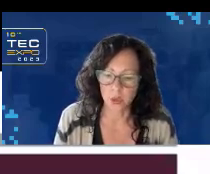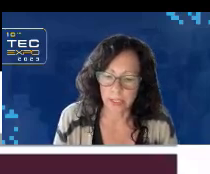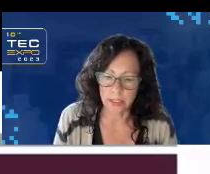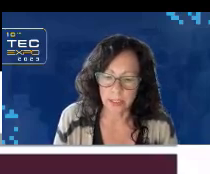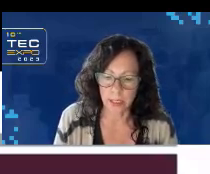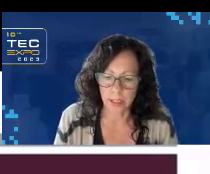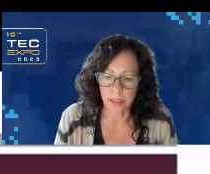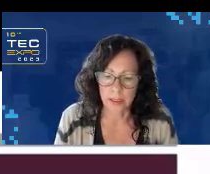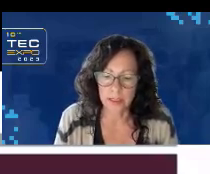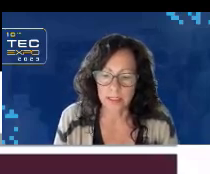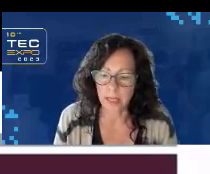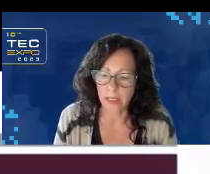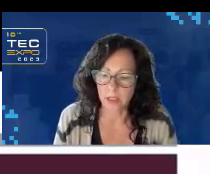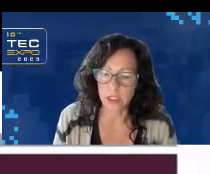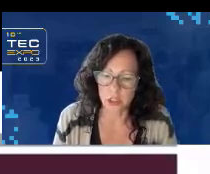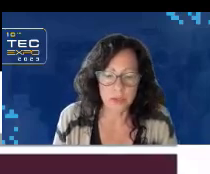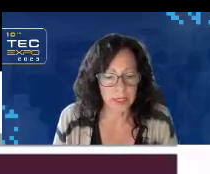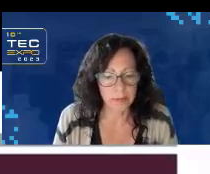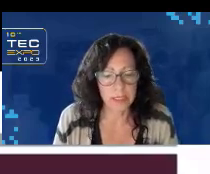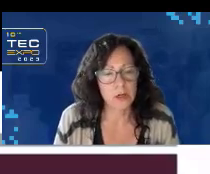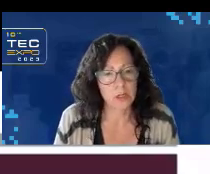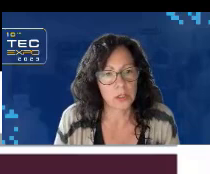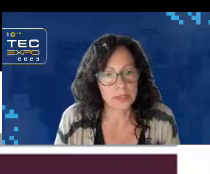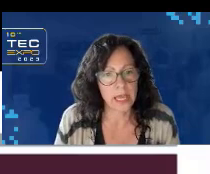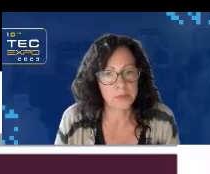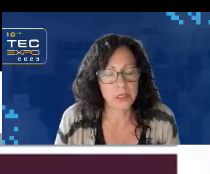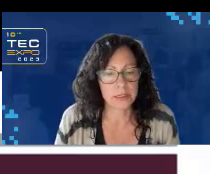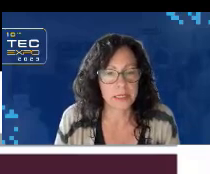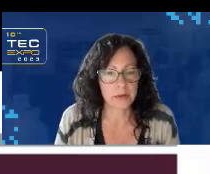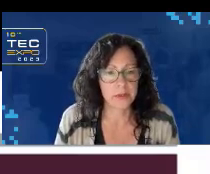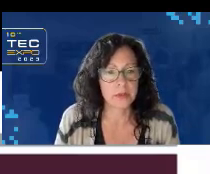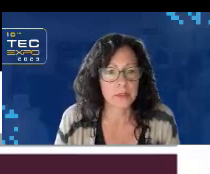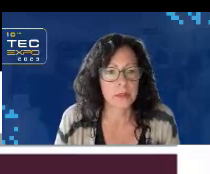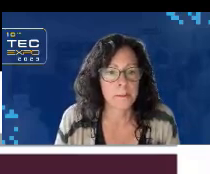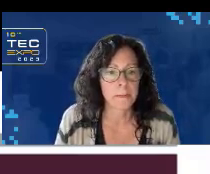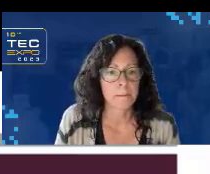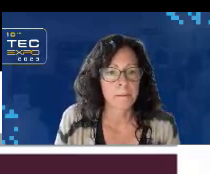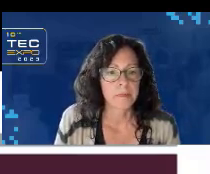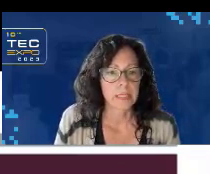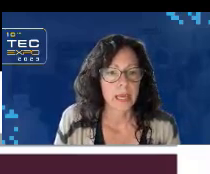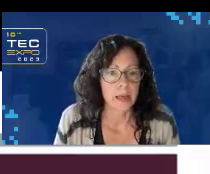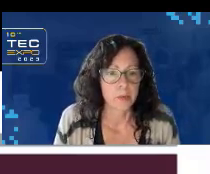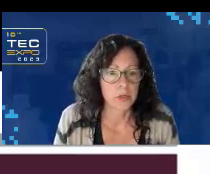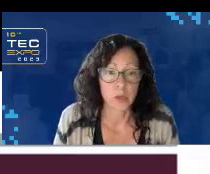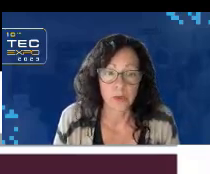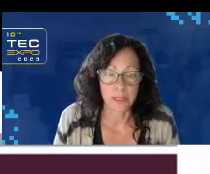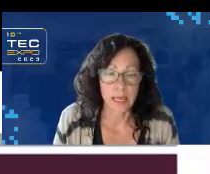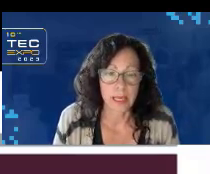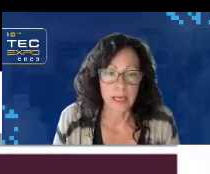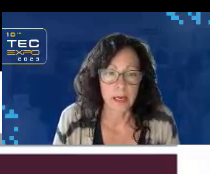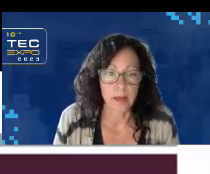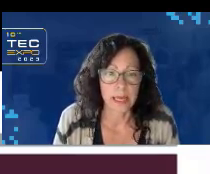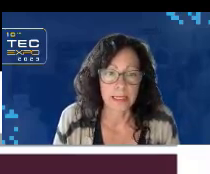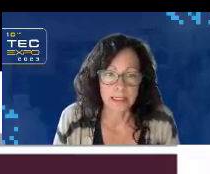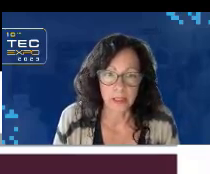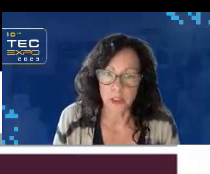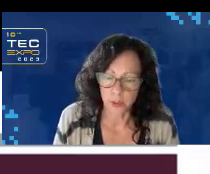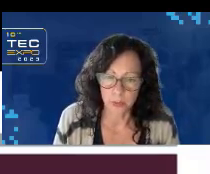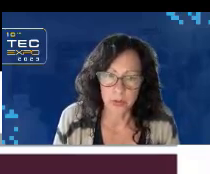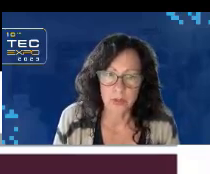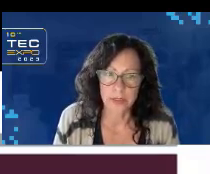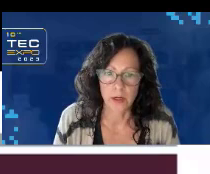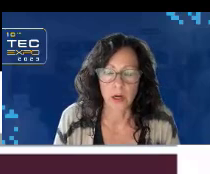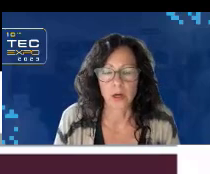specifically the Joint Societal Issues Committee on Closed Captioning Standards, working with